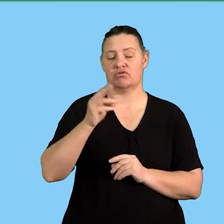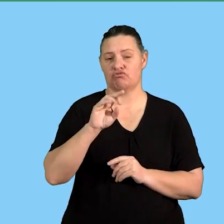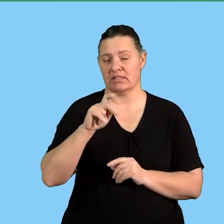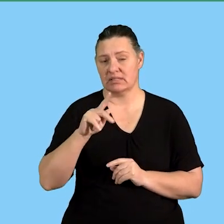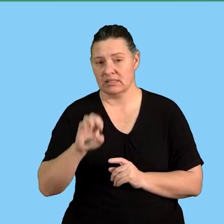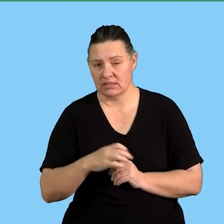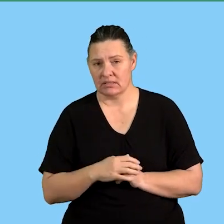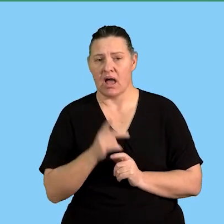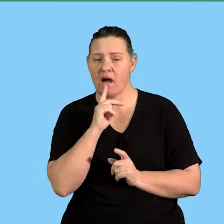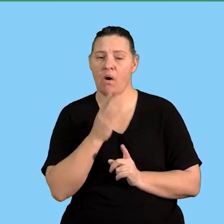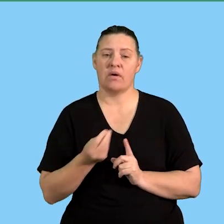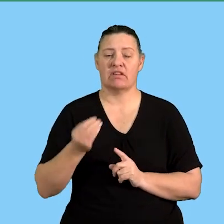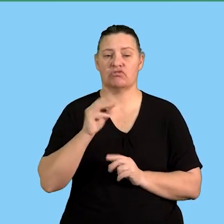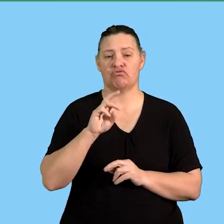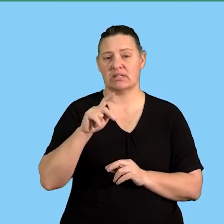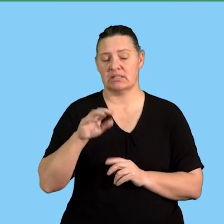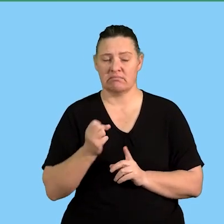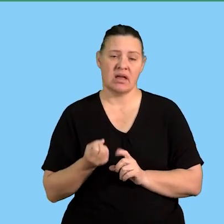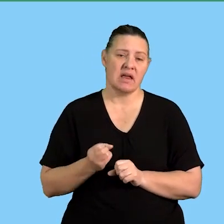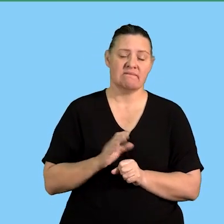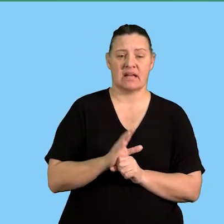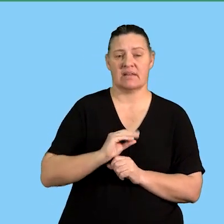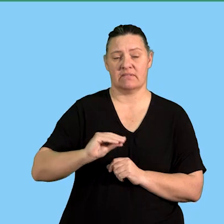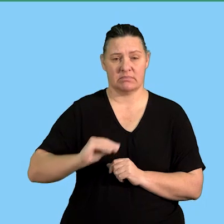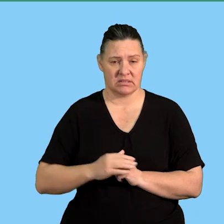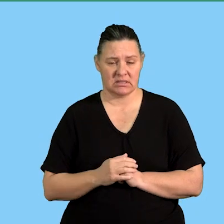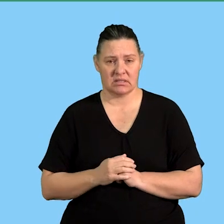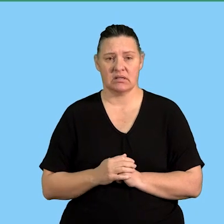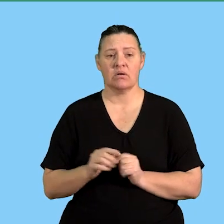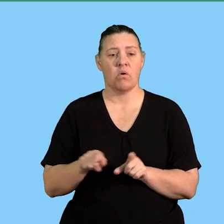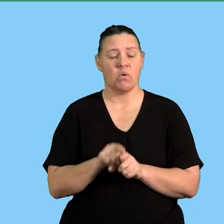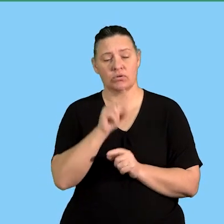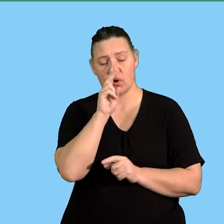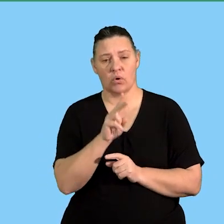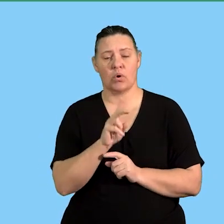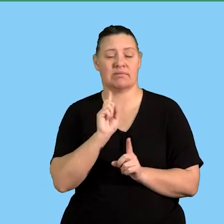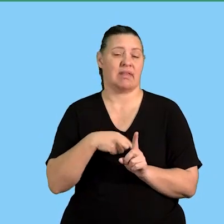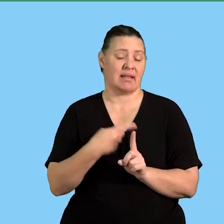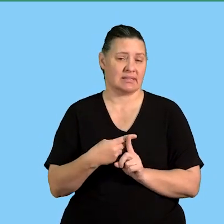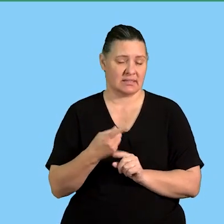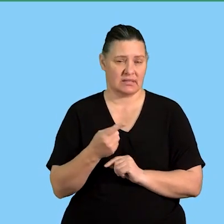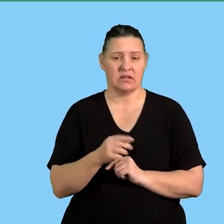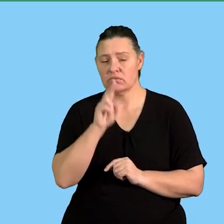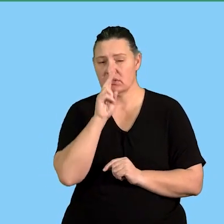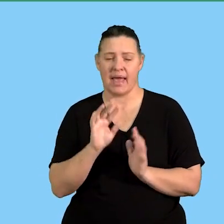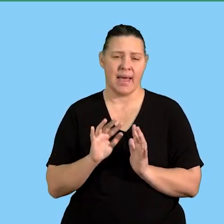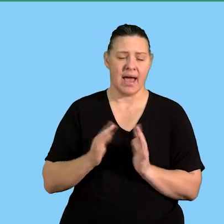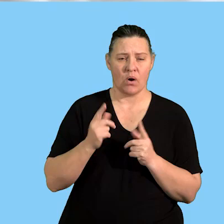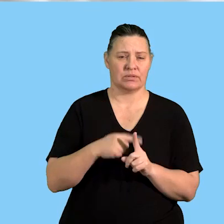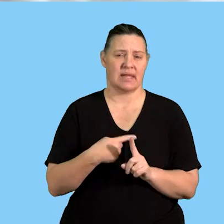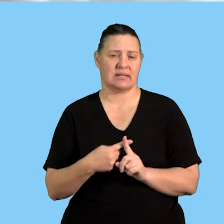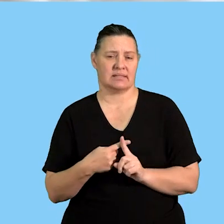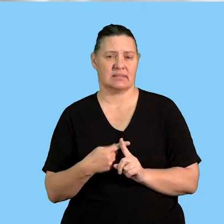rate to say how can the inflation rate now affect your investment. Then you should also look into taxation to say how